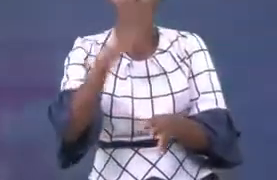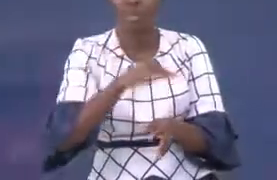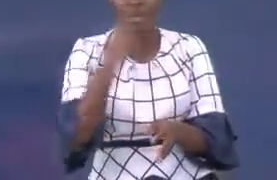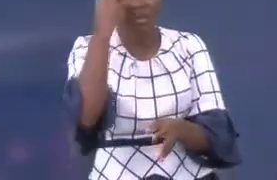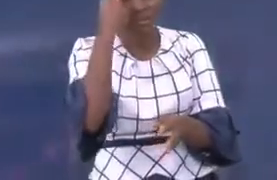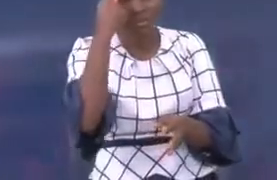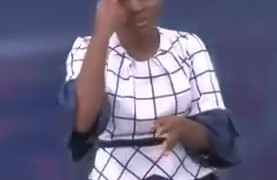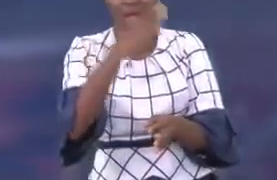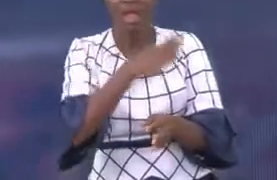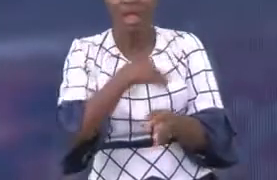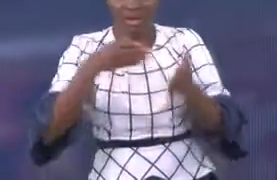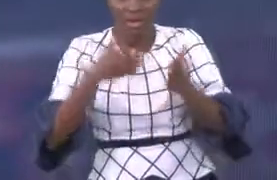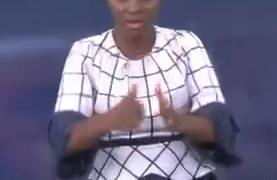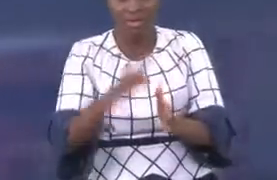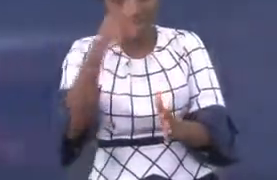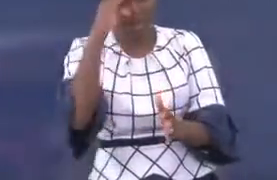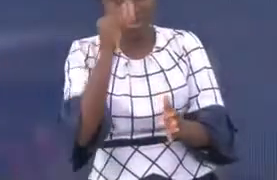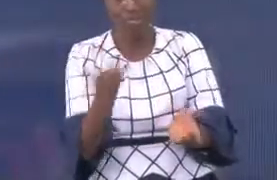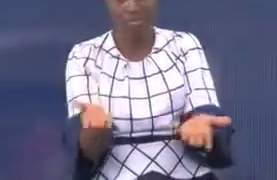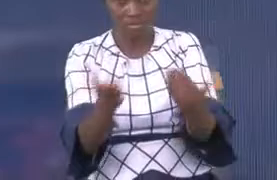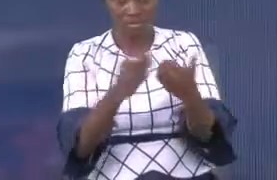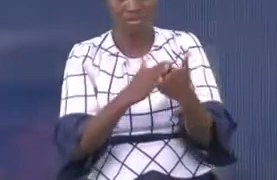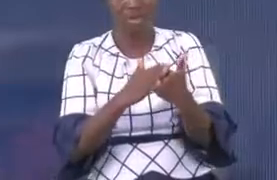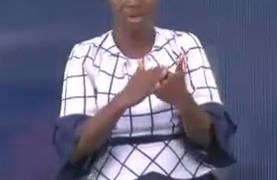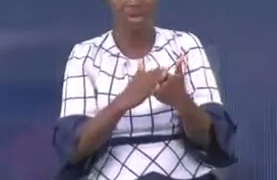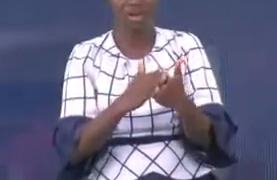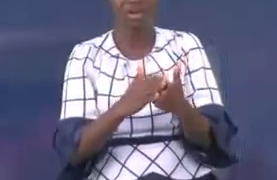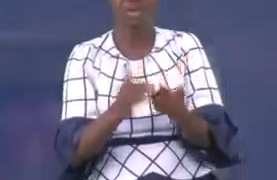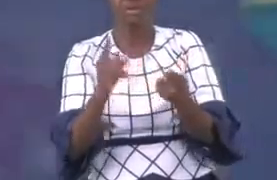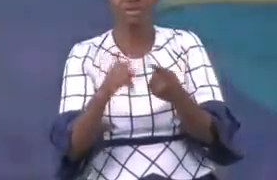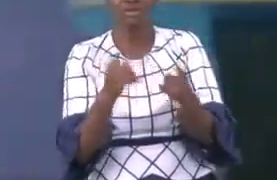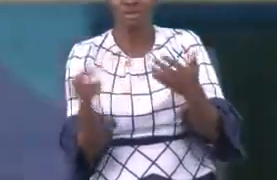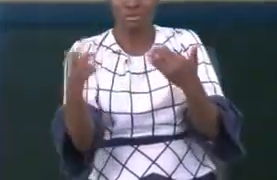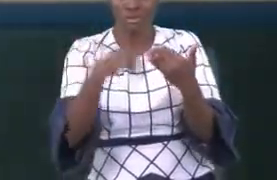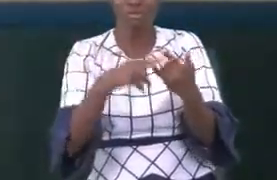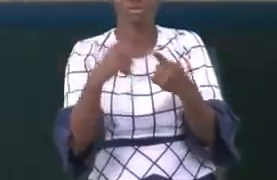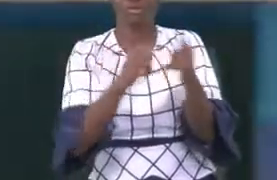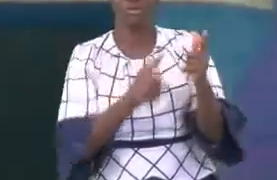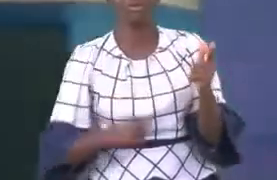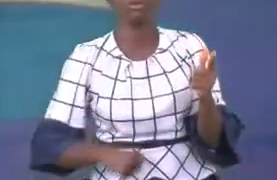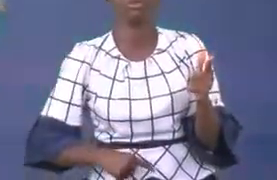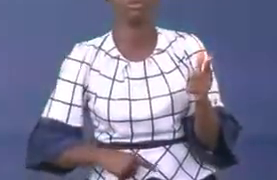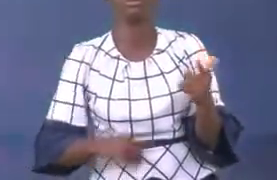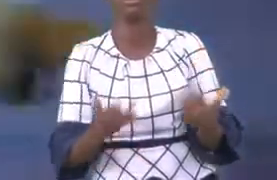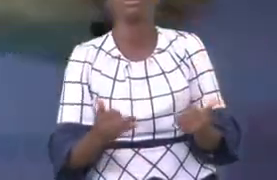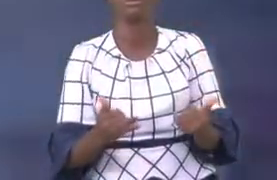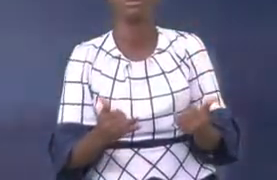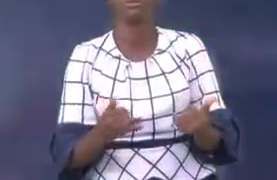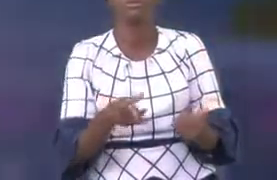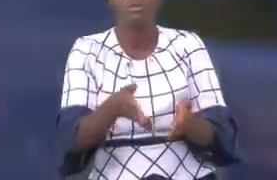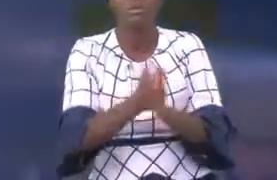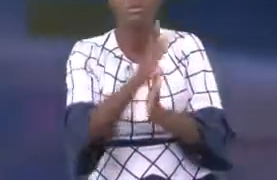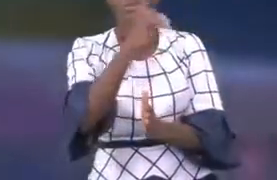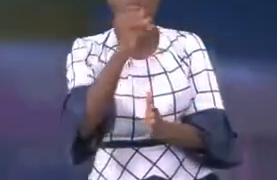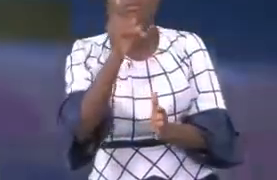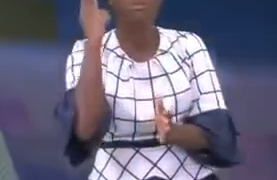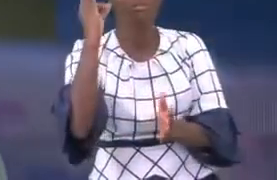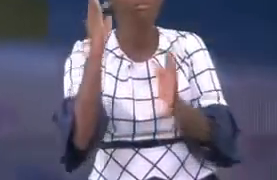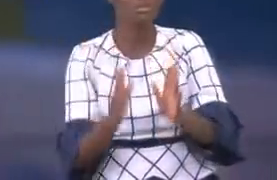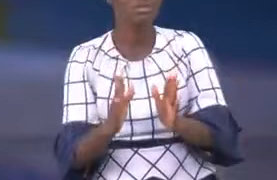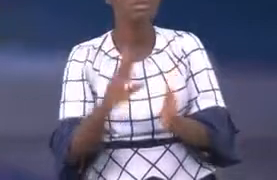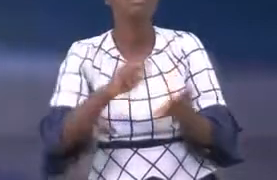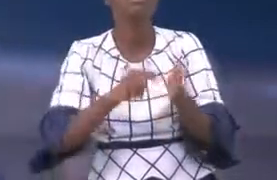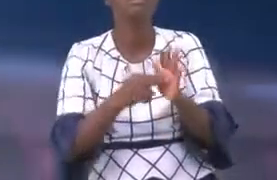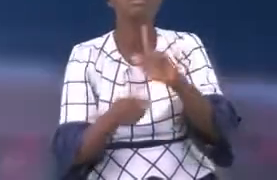the Lord. Preacher, what does that mean? We came from God. We strayed away